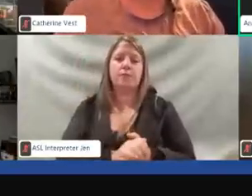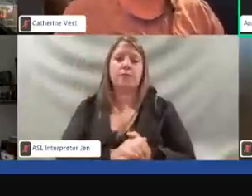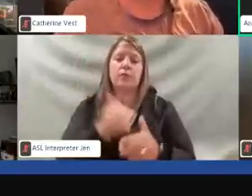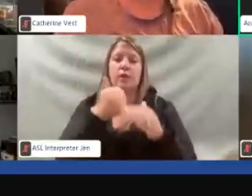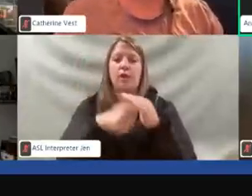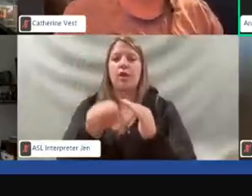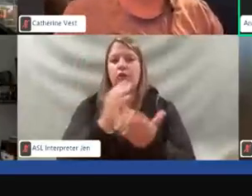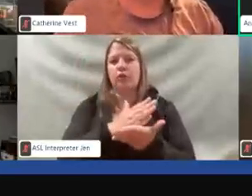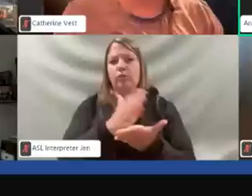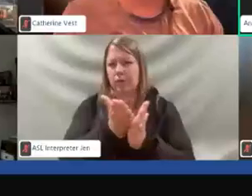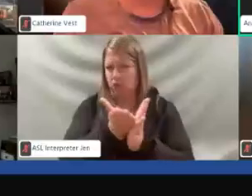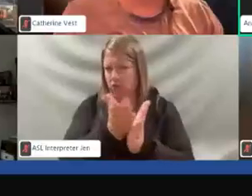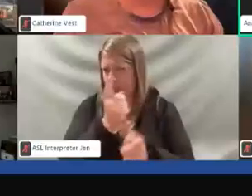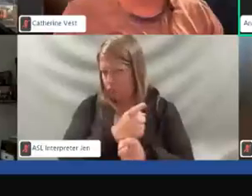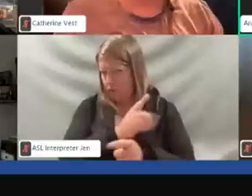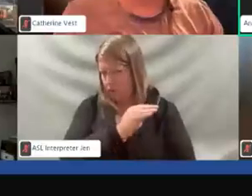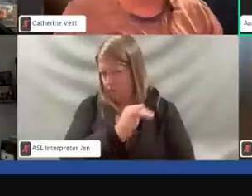under budget. Is that correct, Mike?